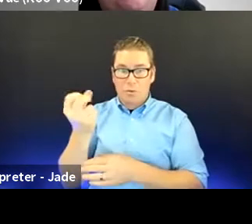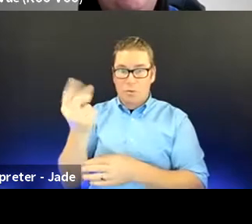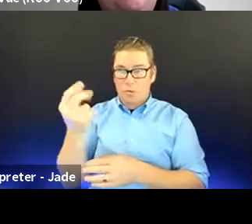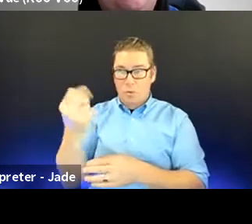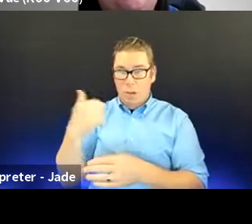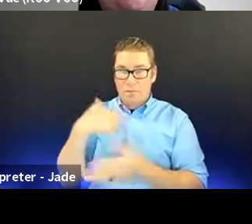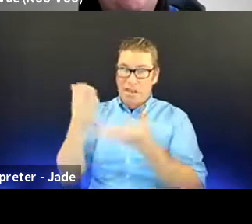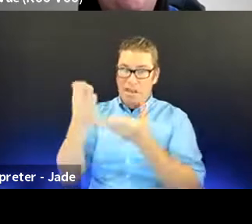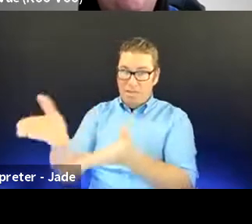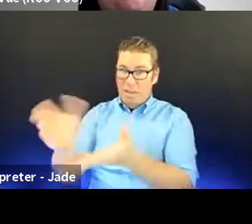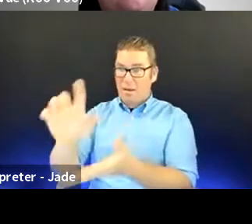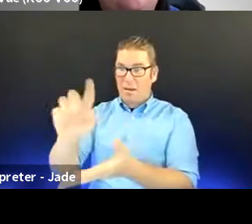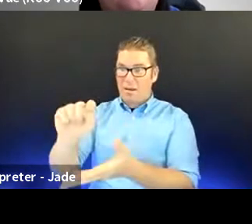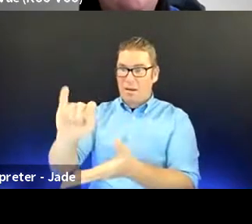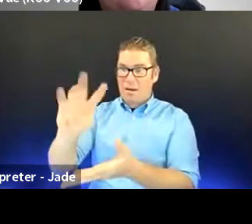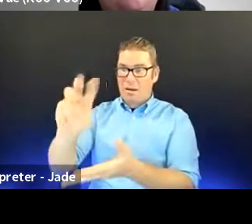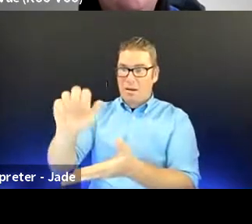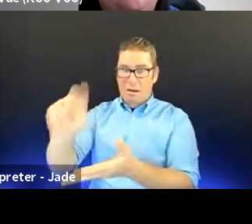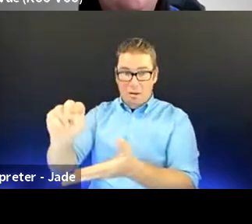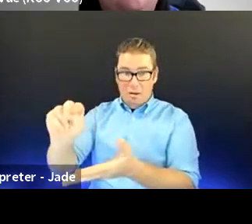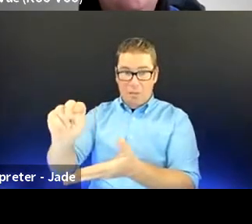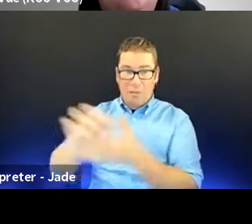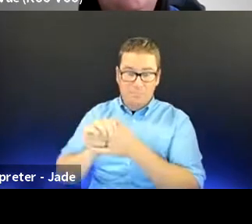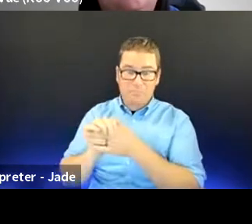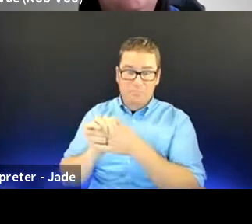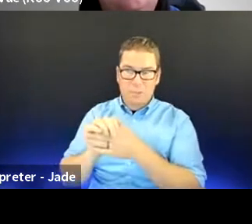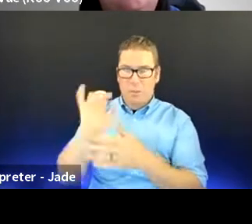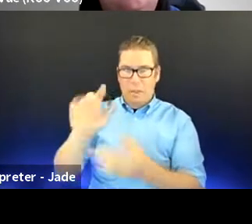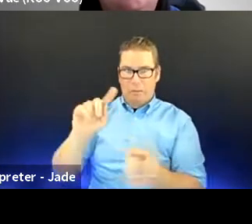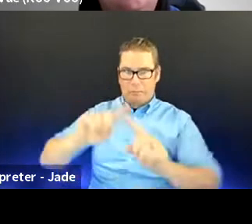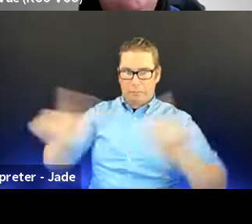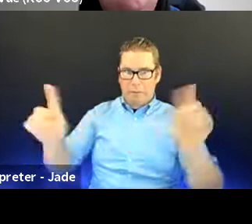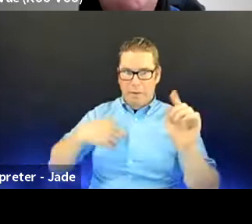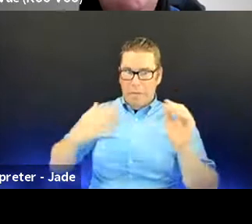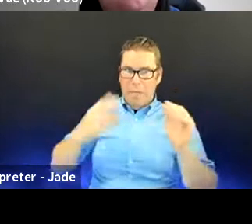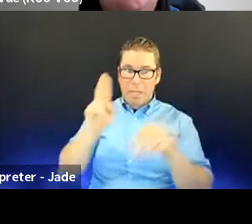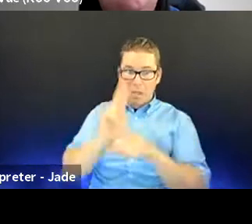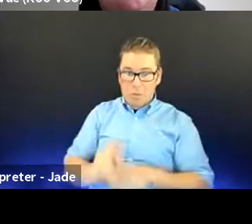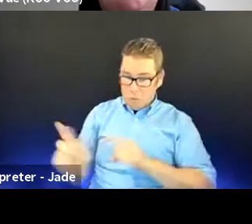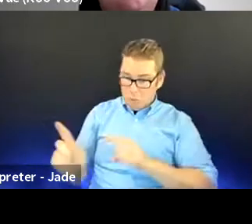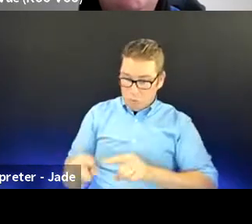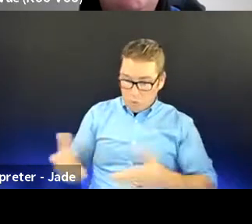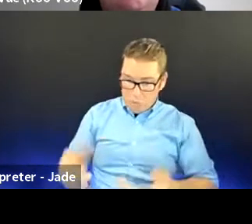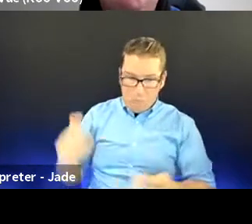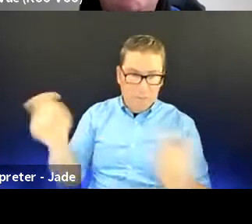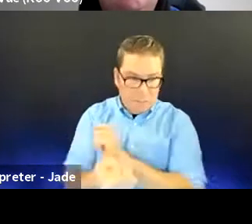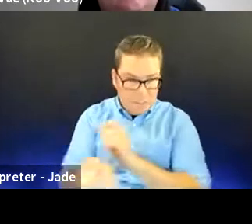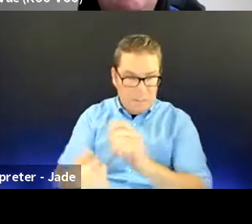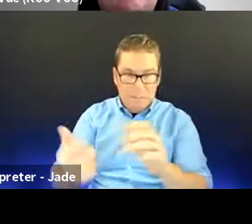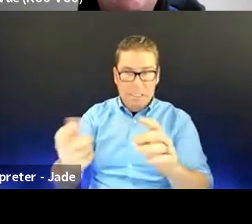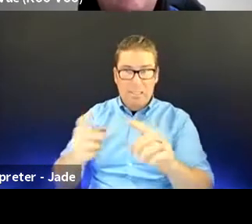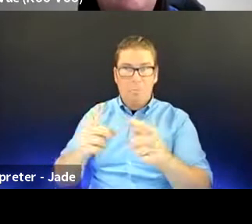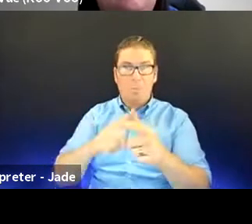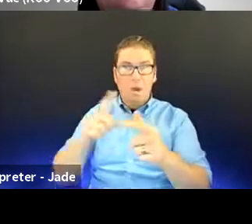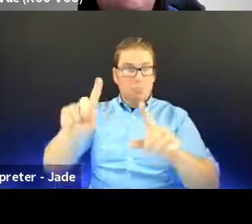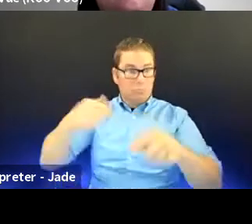in my environment and what I was used to. But during my high school years, I knew that I really hoped to come back for the higher education